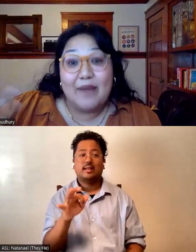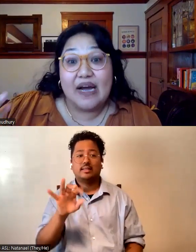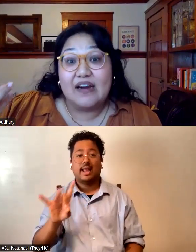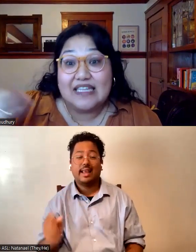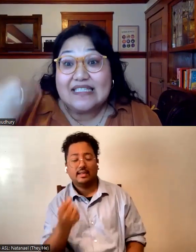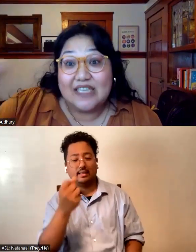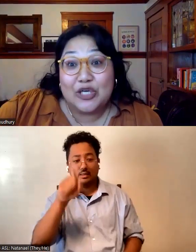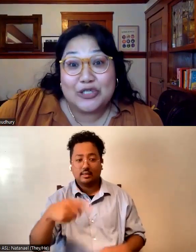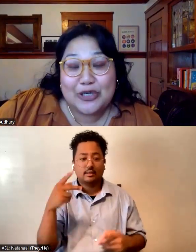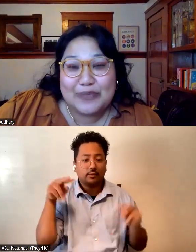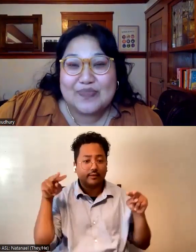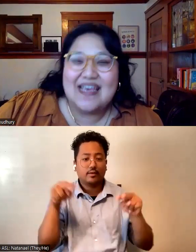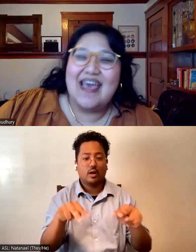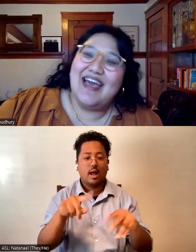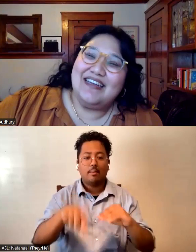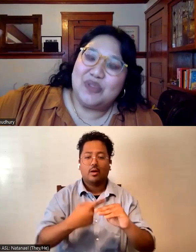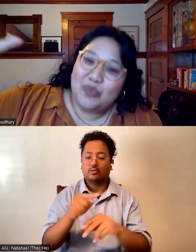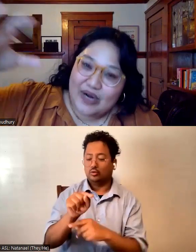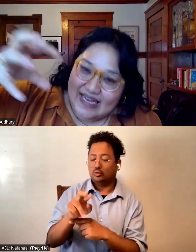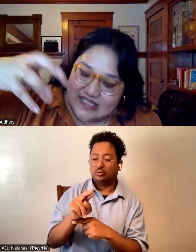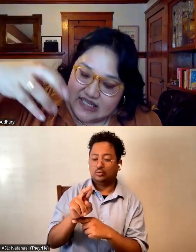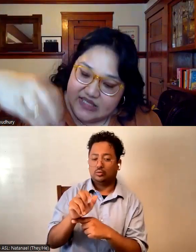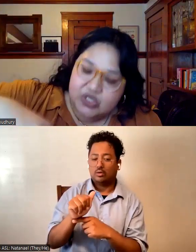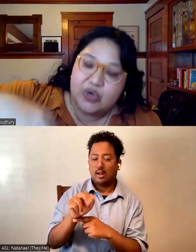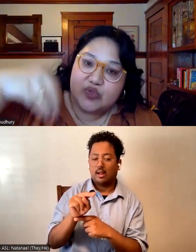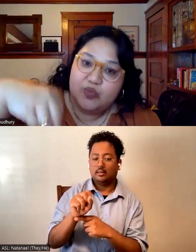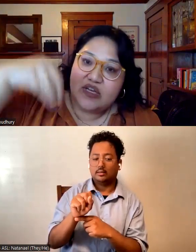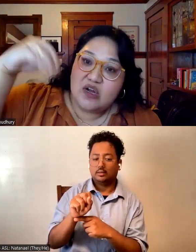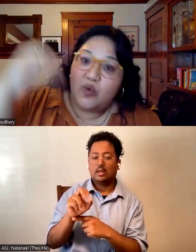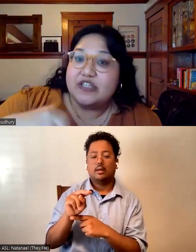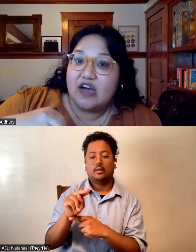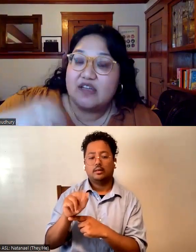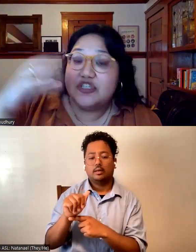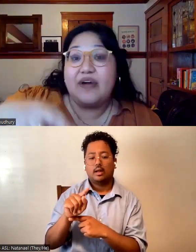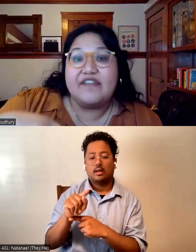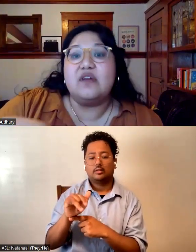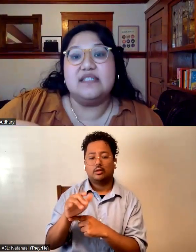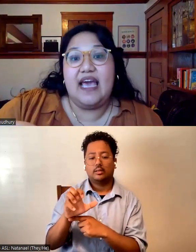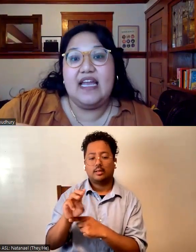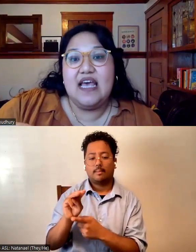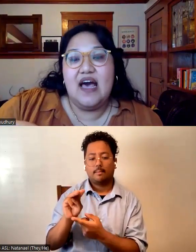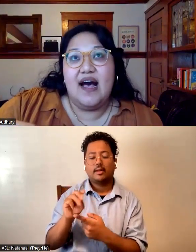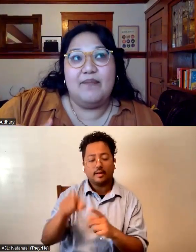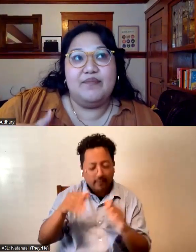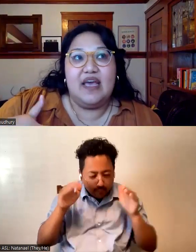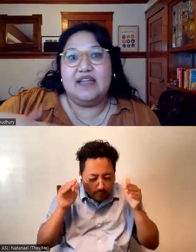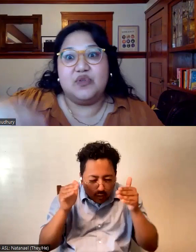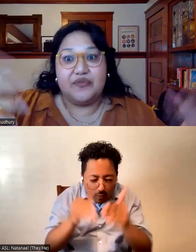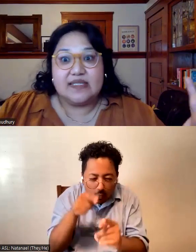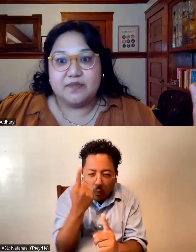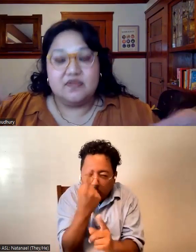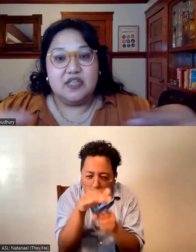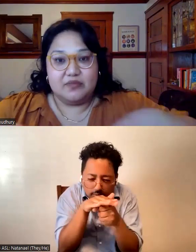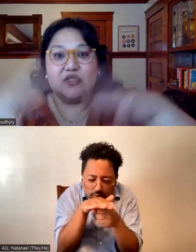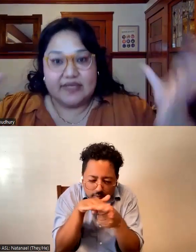about empire in stickier terms, and the work has to like zoom in on one geographical site and sort